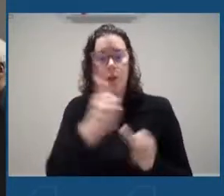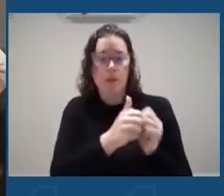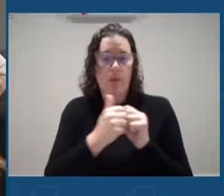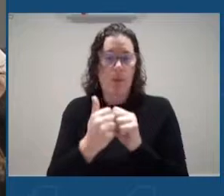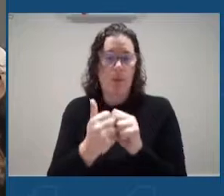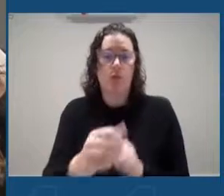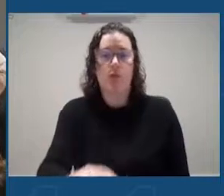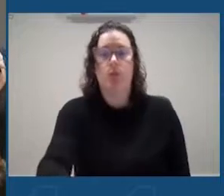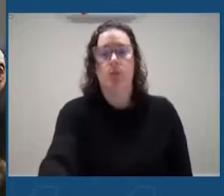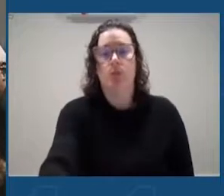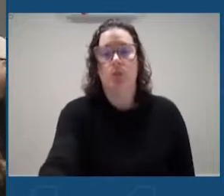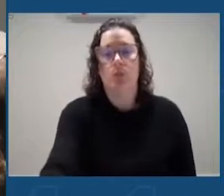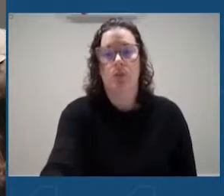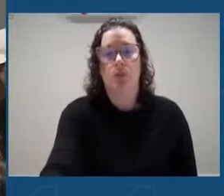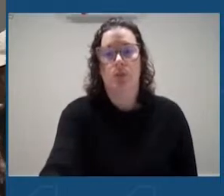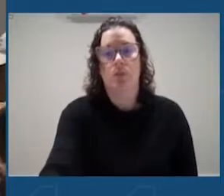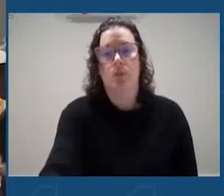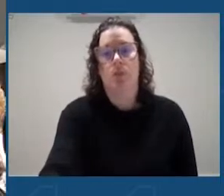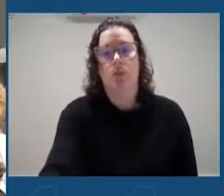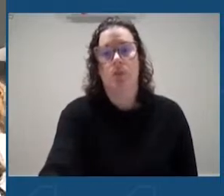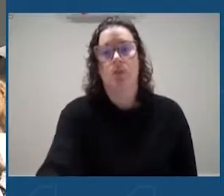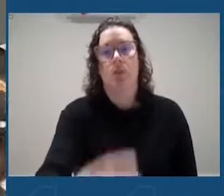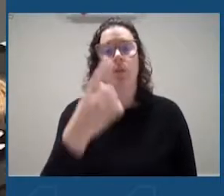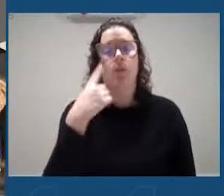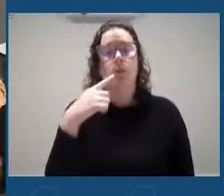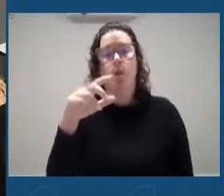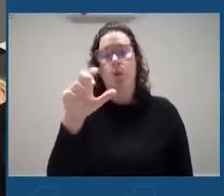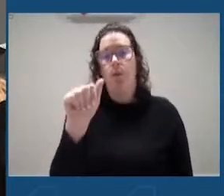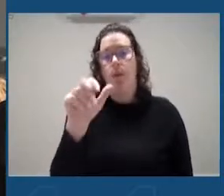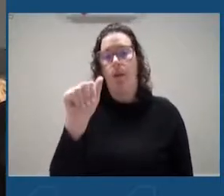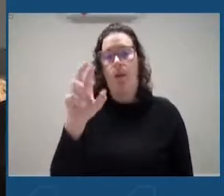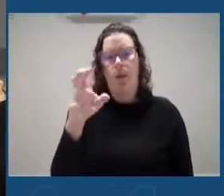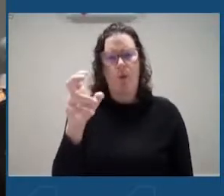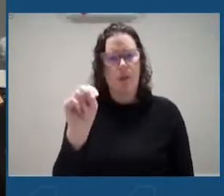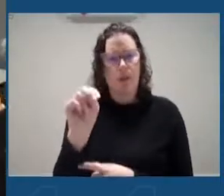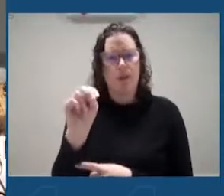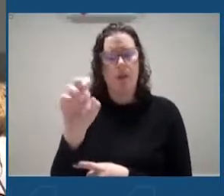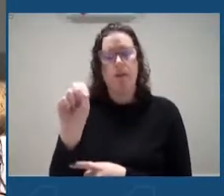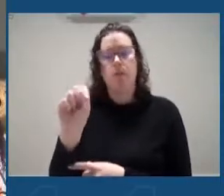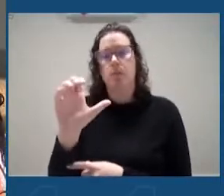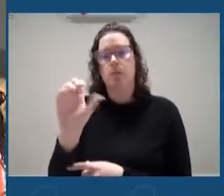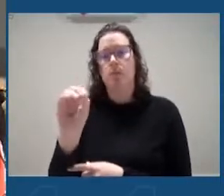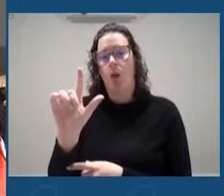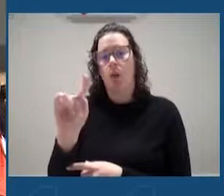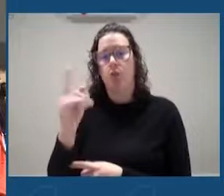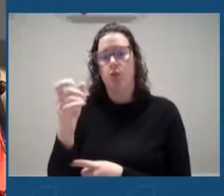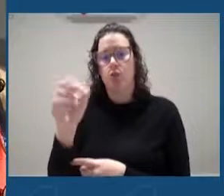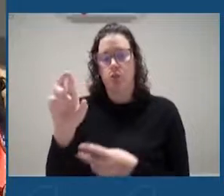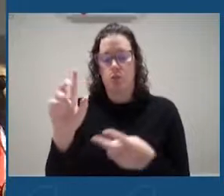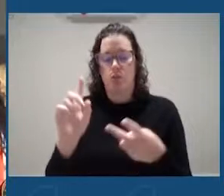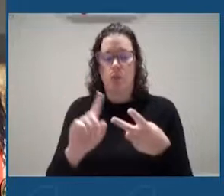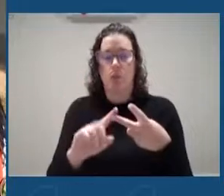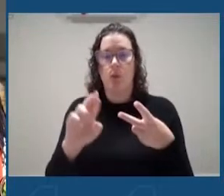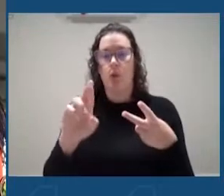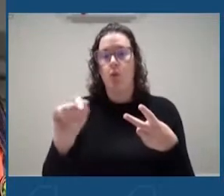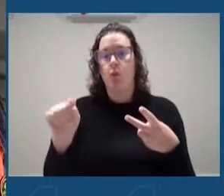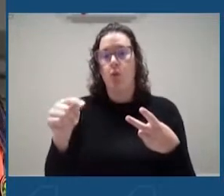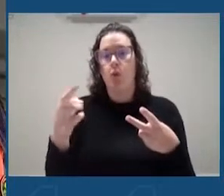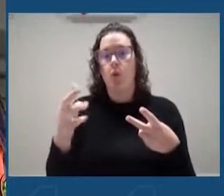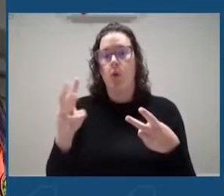together. On behalf of Aaron Salter, Ruth Whitfield,